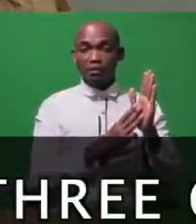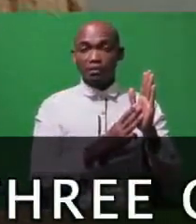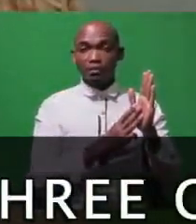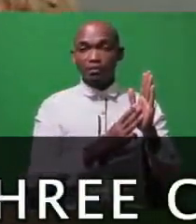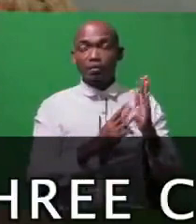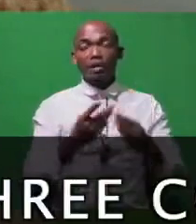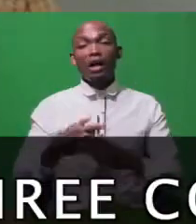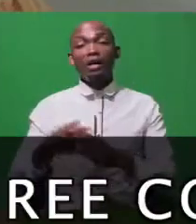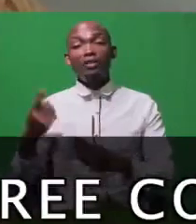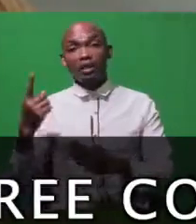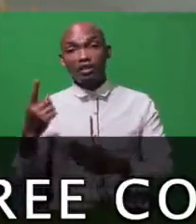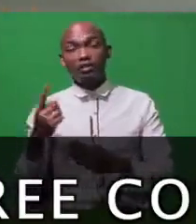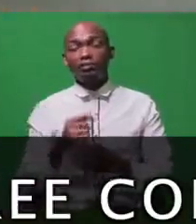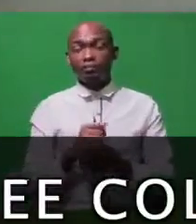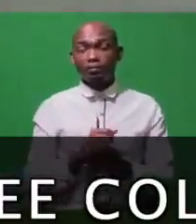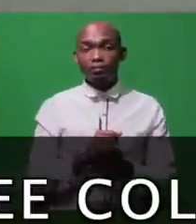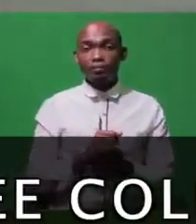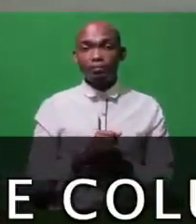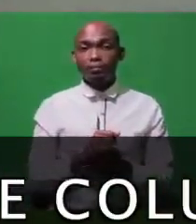800 is.